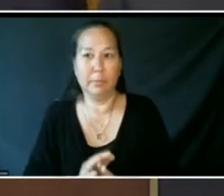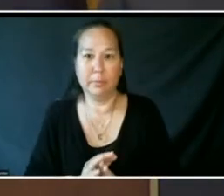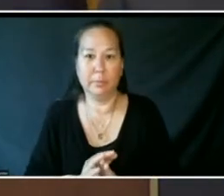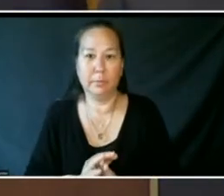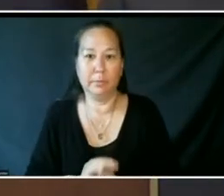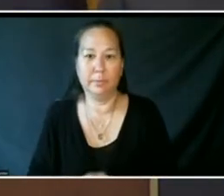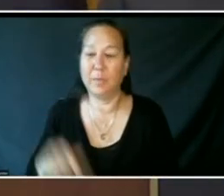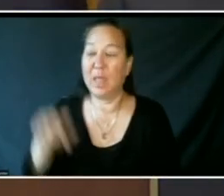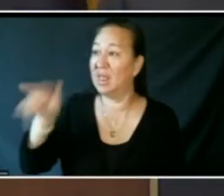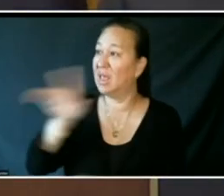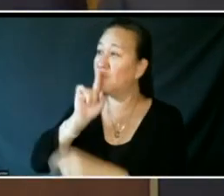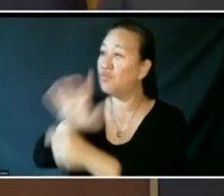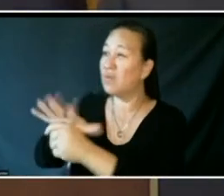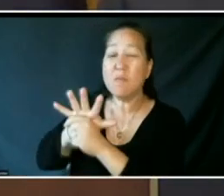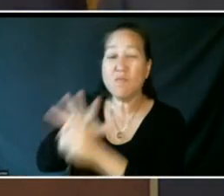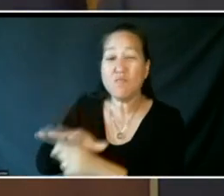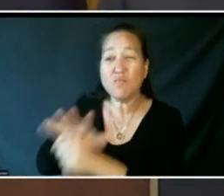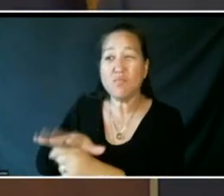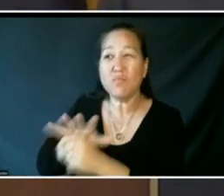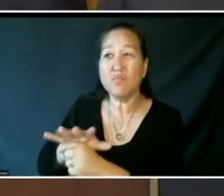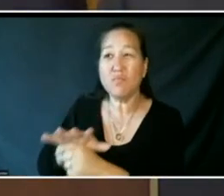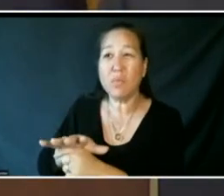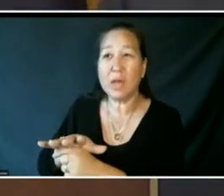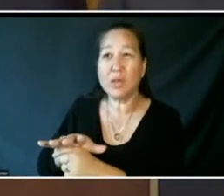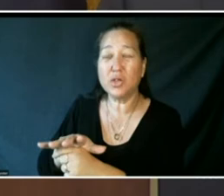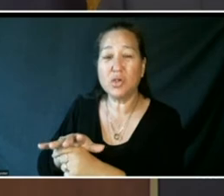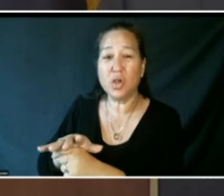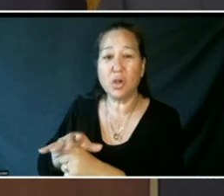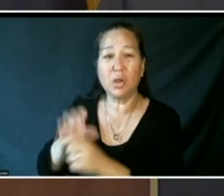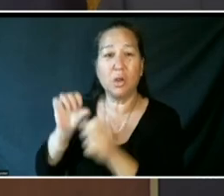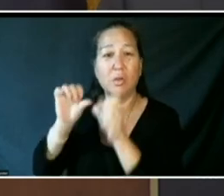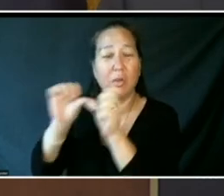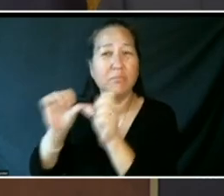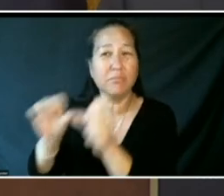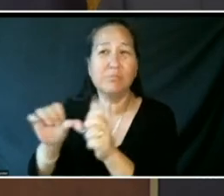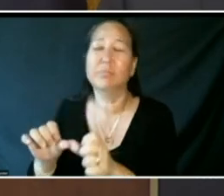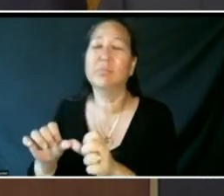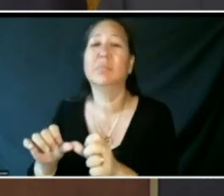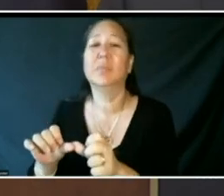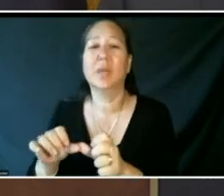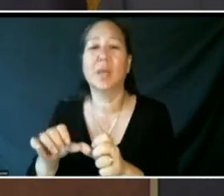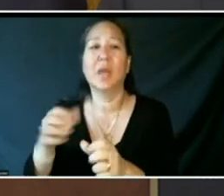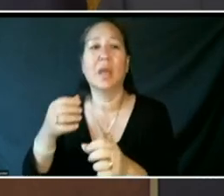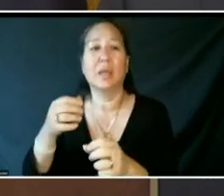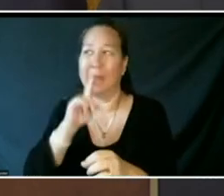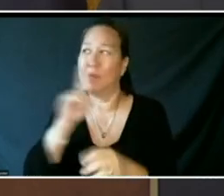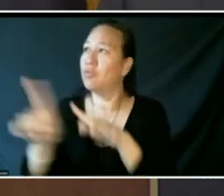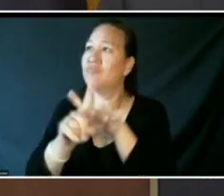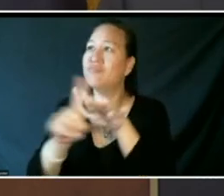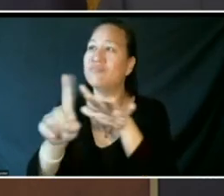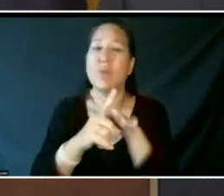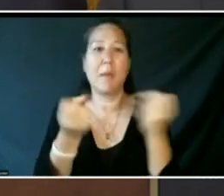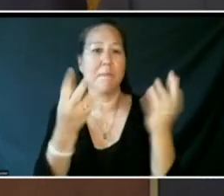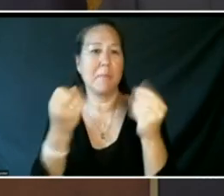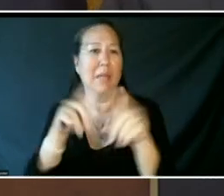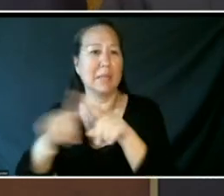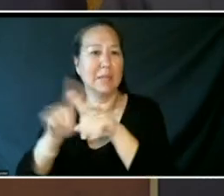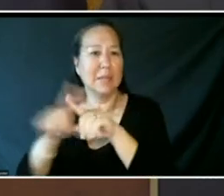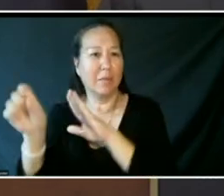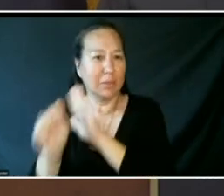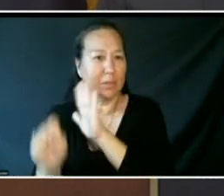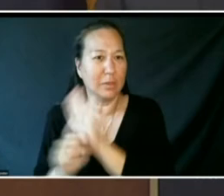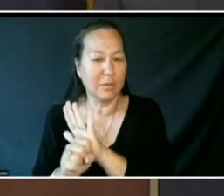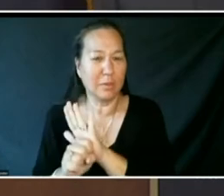This pressure campaign against state and local officials spanned numerous contested states, as you will see in this video produced by the